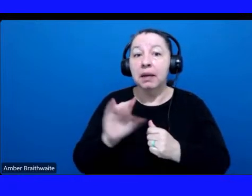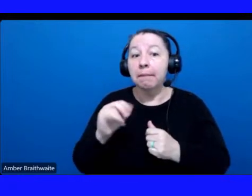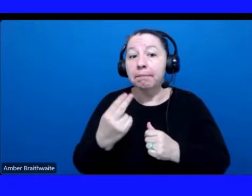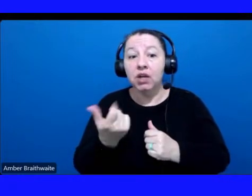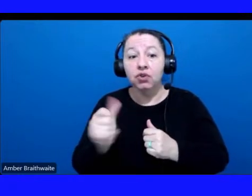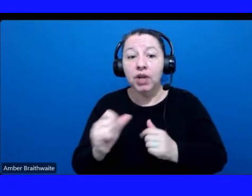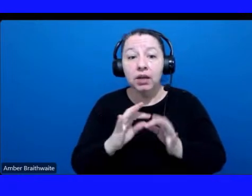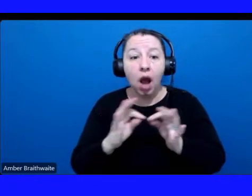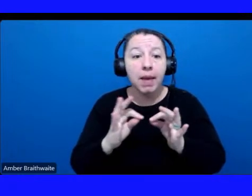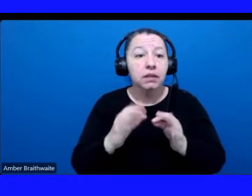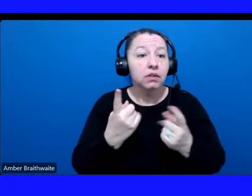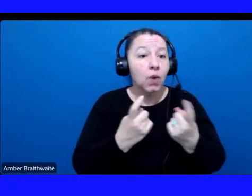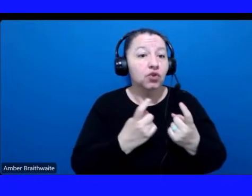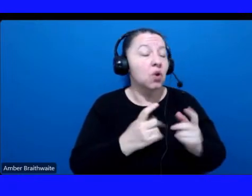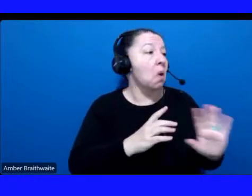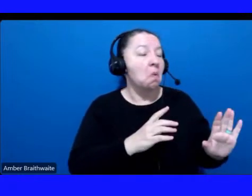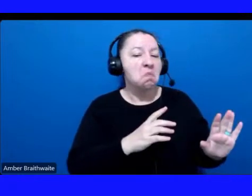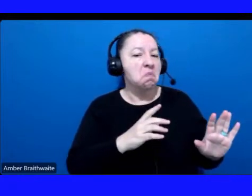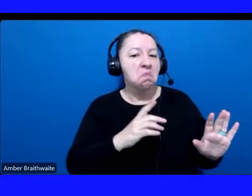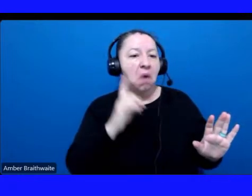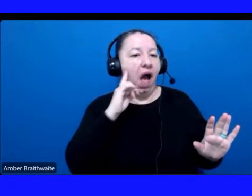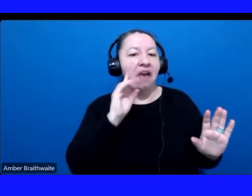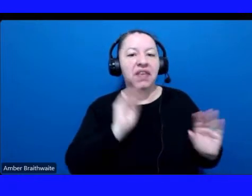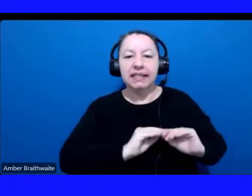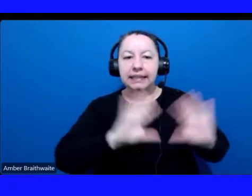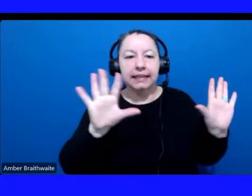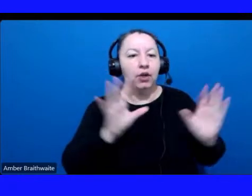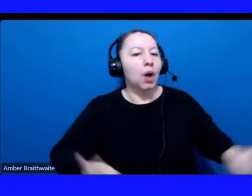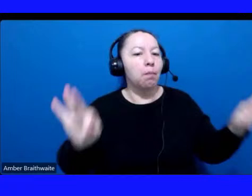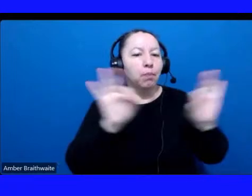the cost per client.